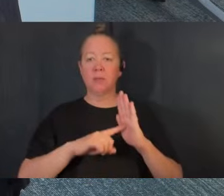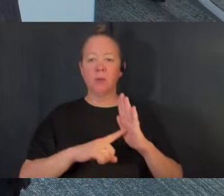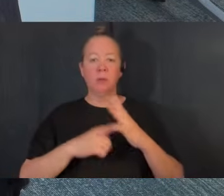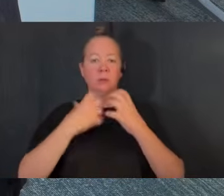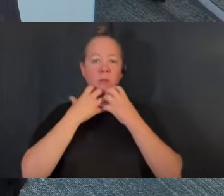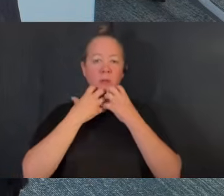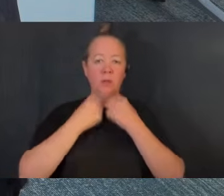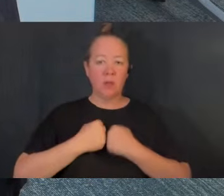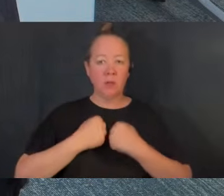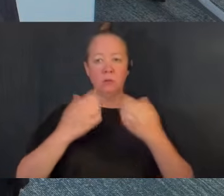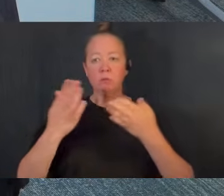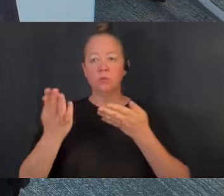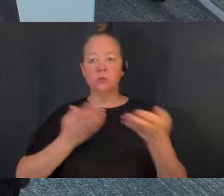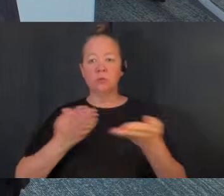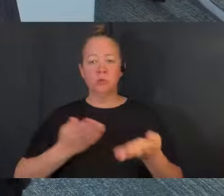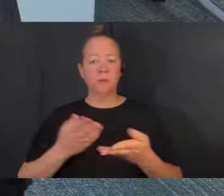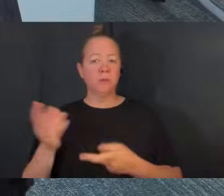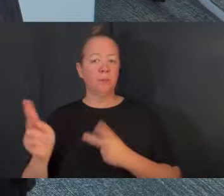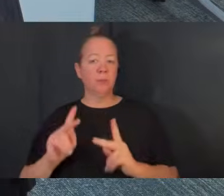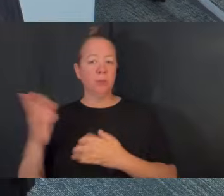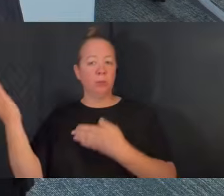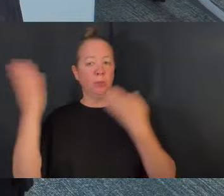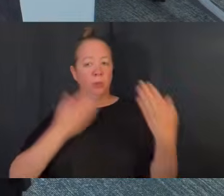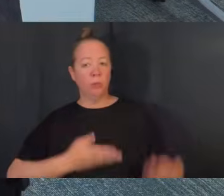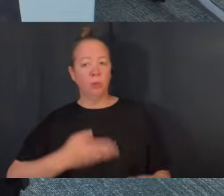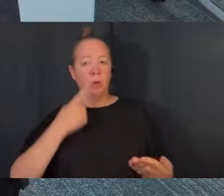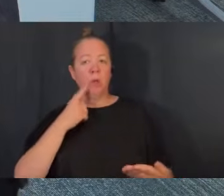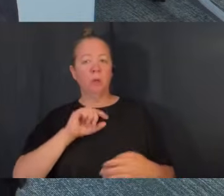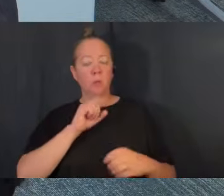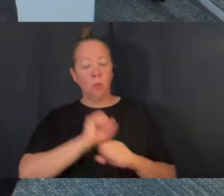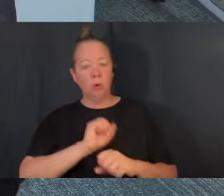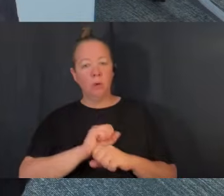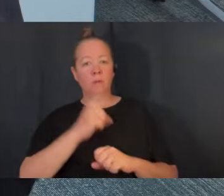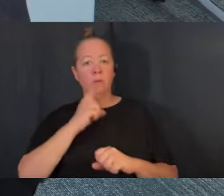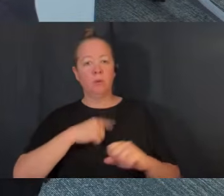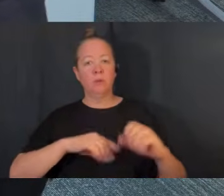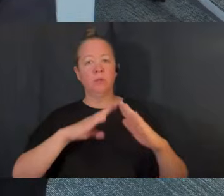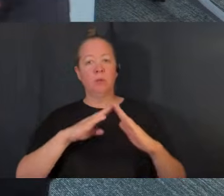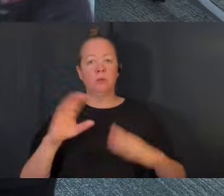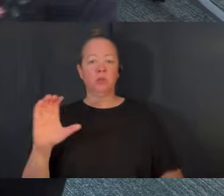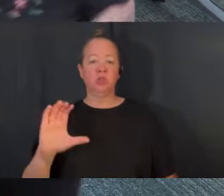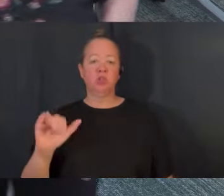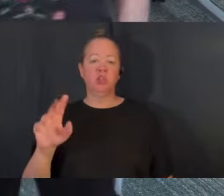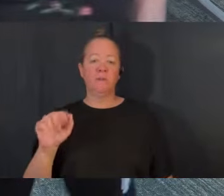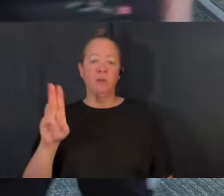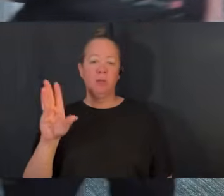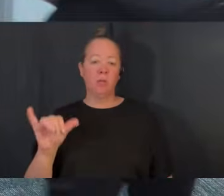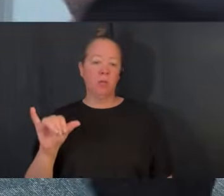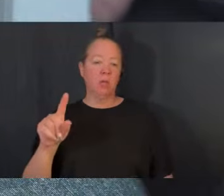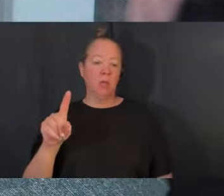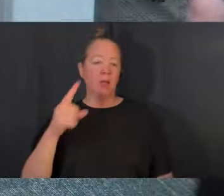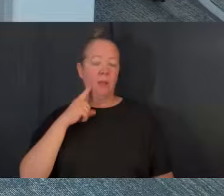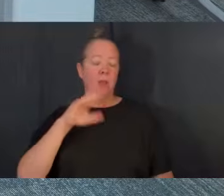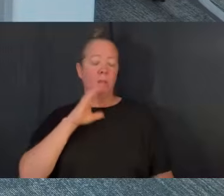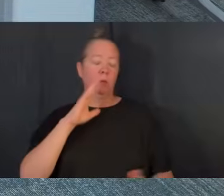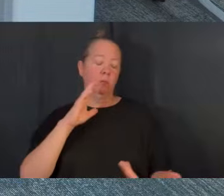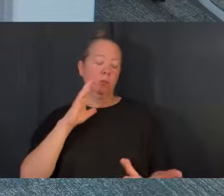that people bring to Cheverly, and thank you so much for putting his name forward. I hope you will all support it. Thank you for